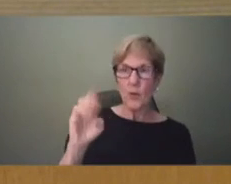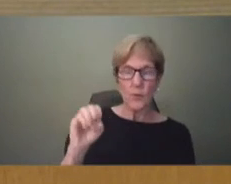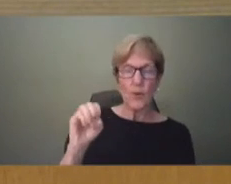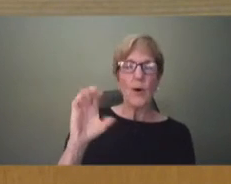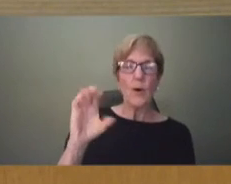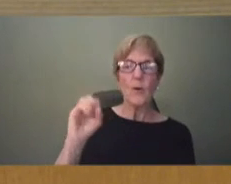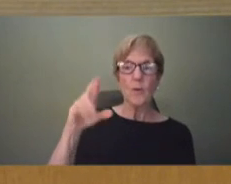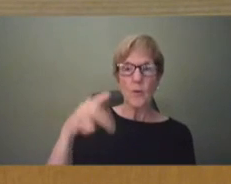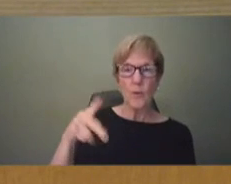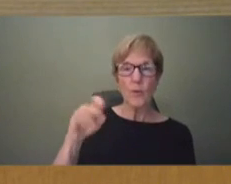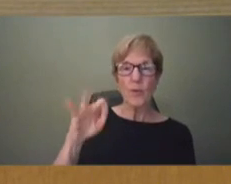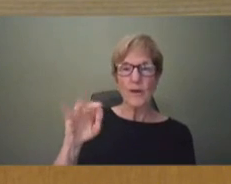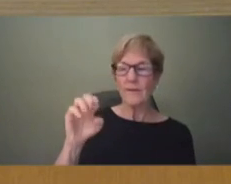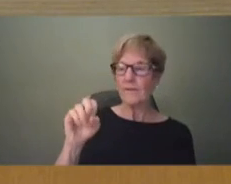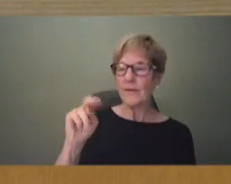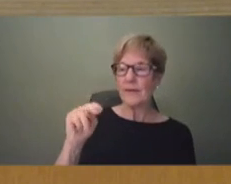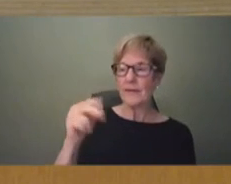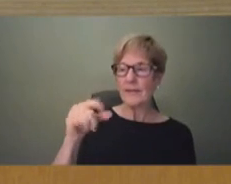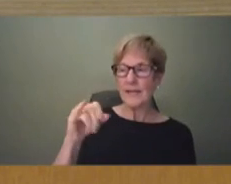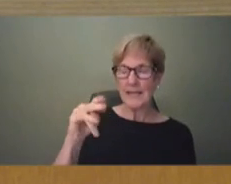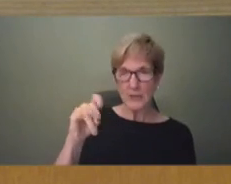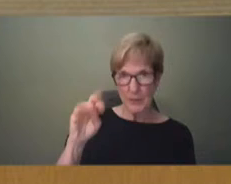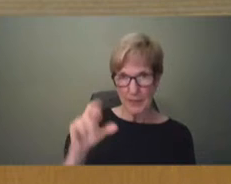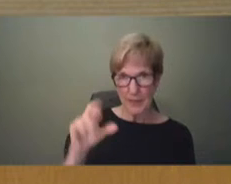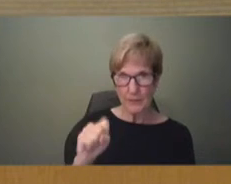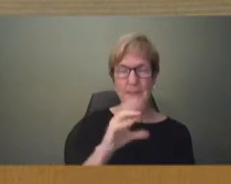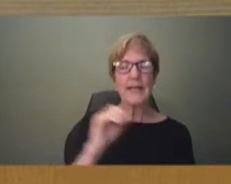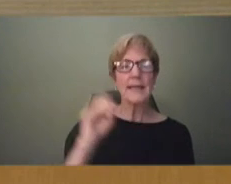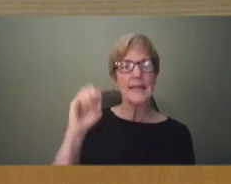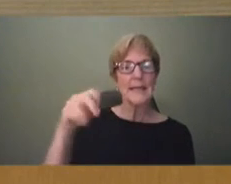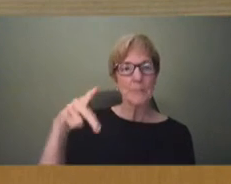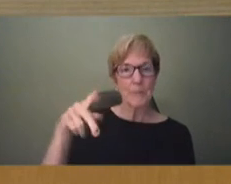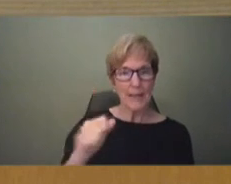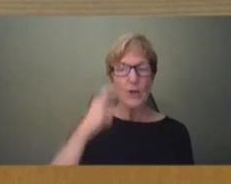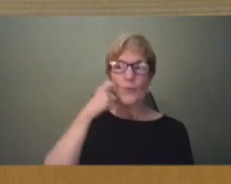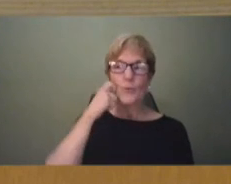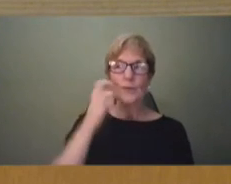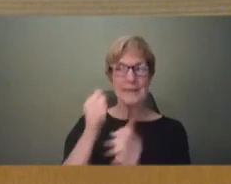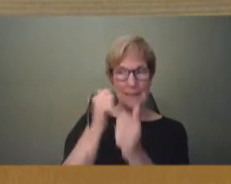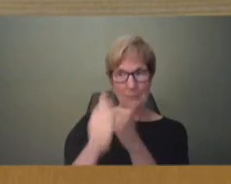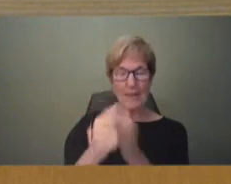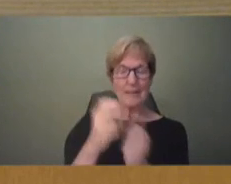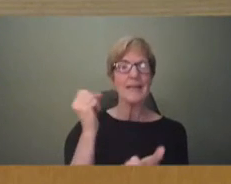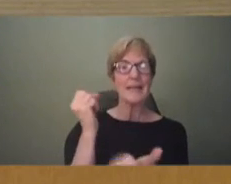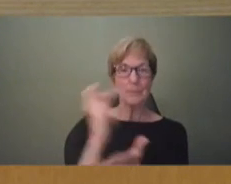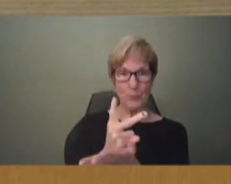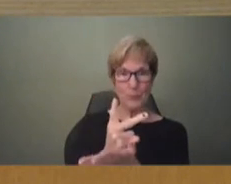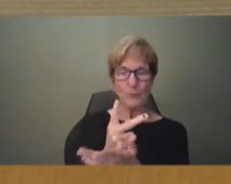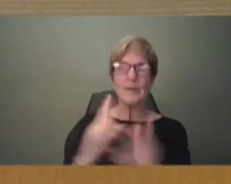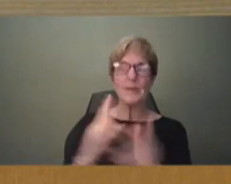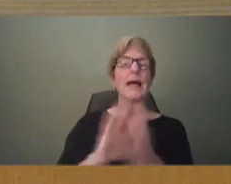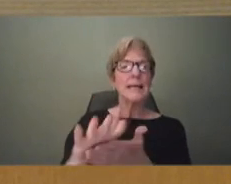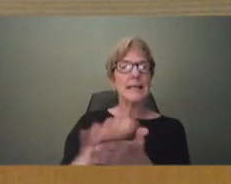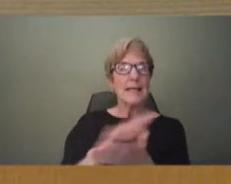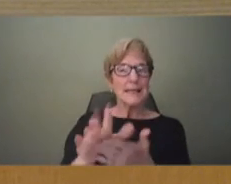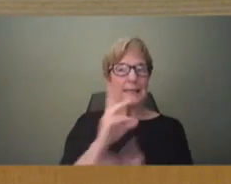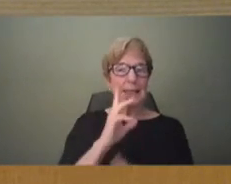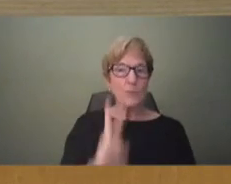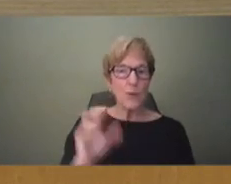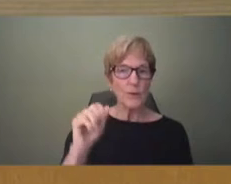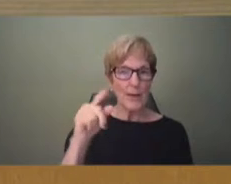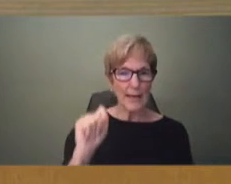and the EPA the recently passed and approved uh Clean Water Act section